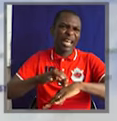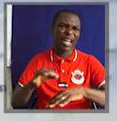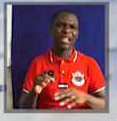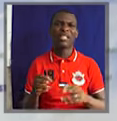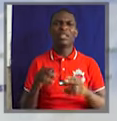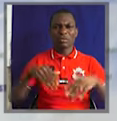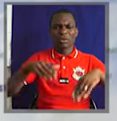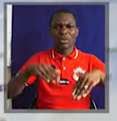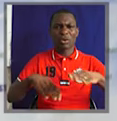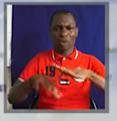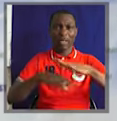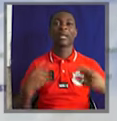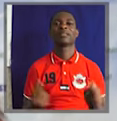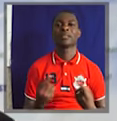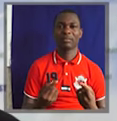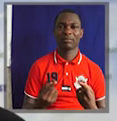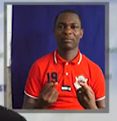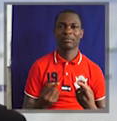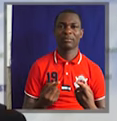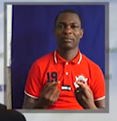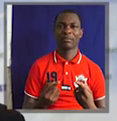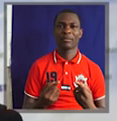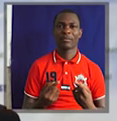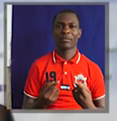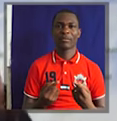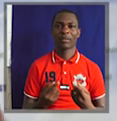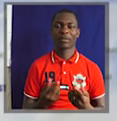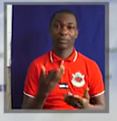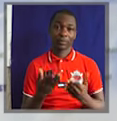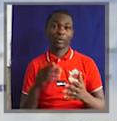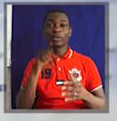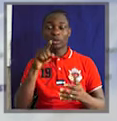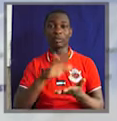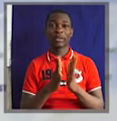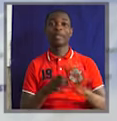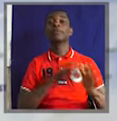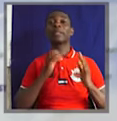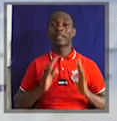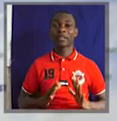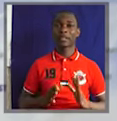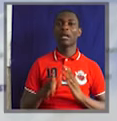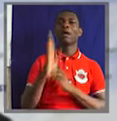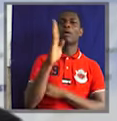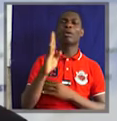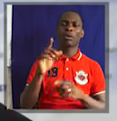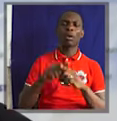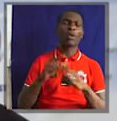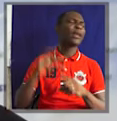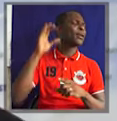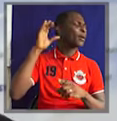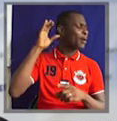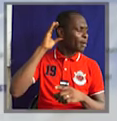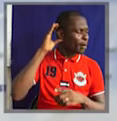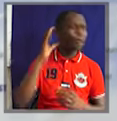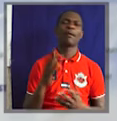carnal, sold under sin. Yan fan so abayo Christo ni. Wa ba beti o nyankopon asemi